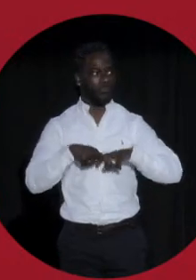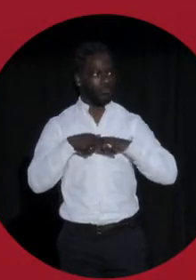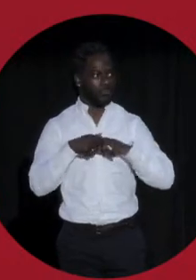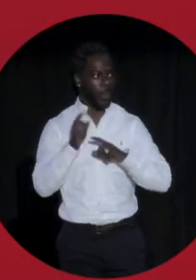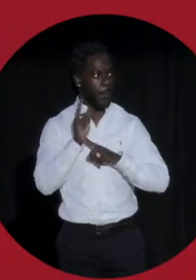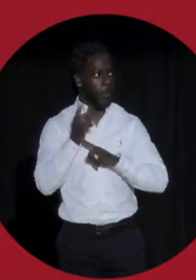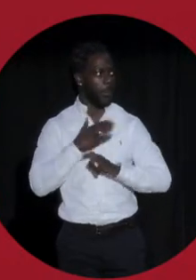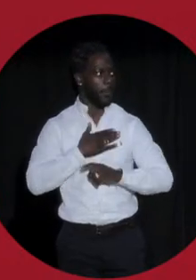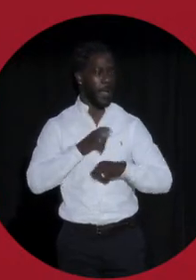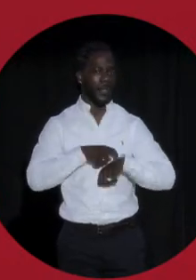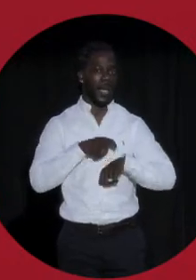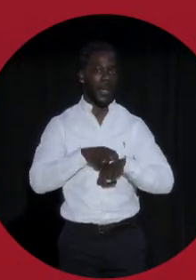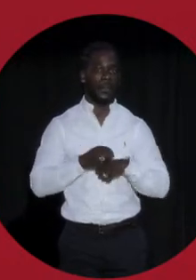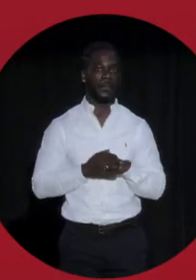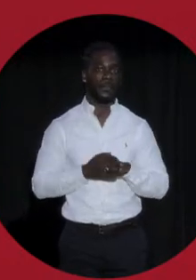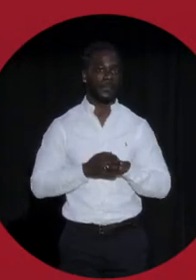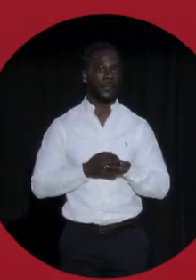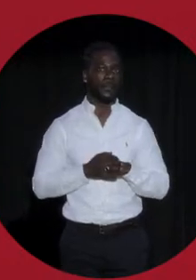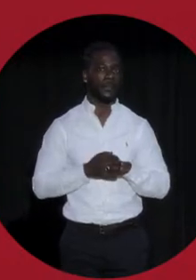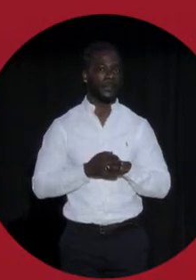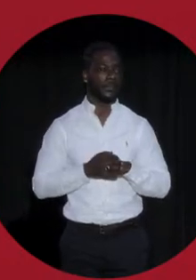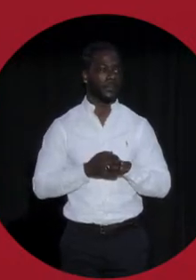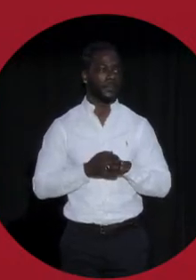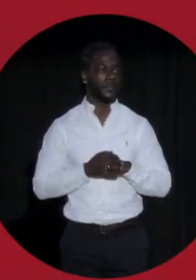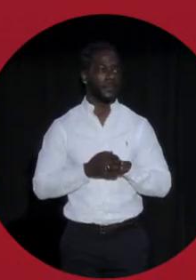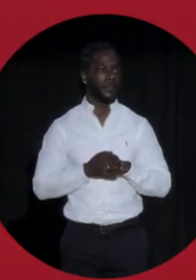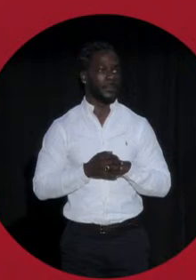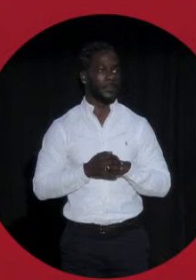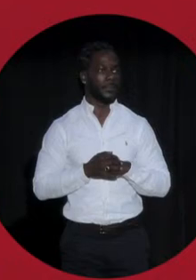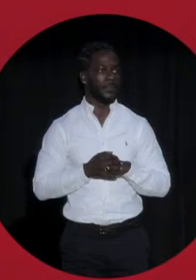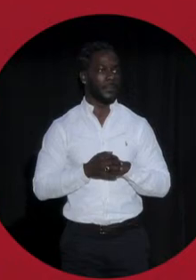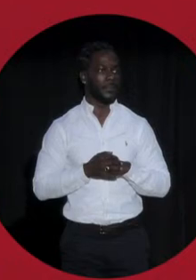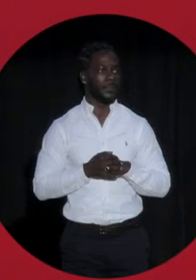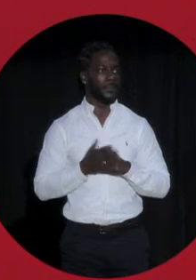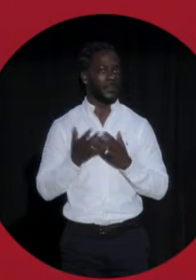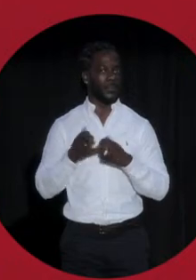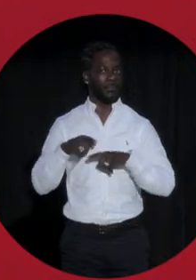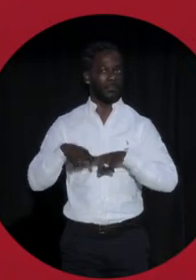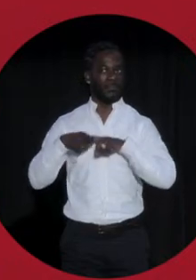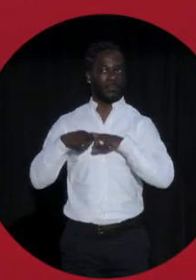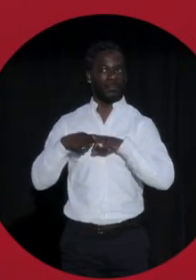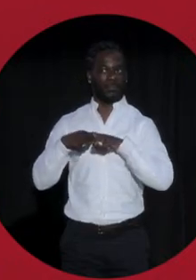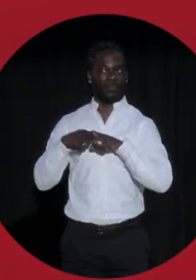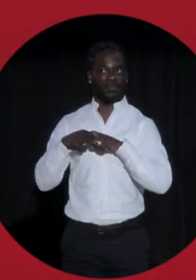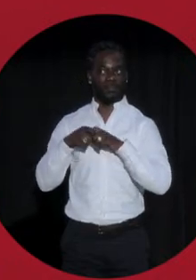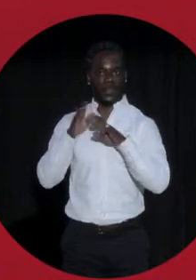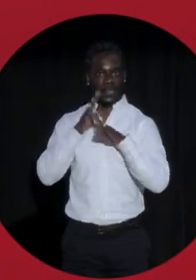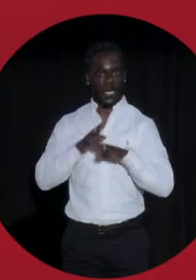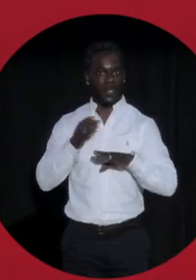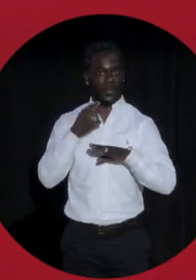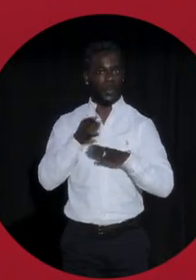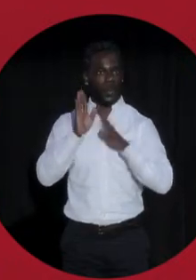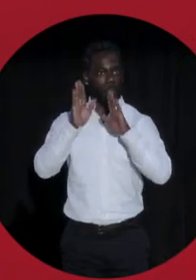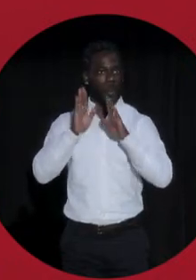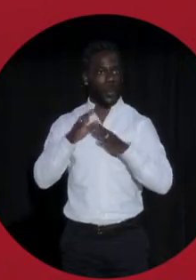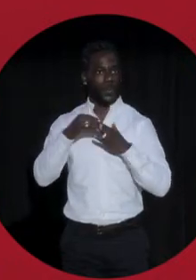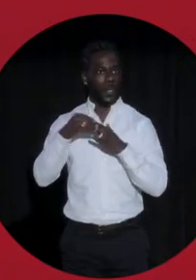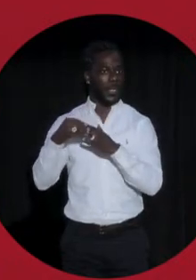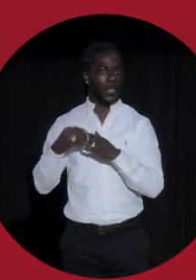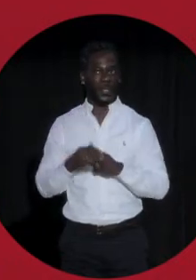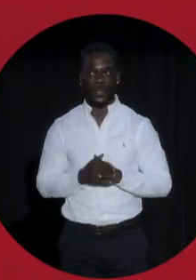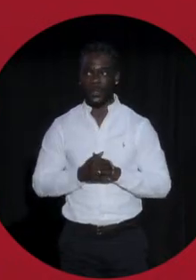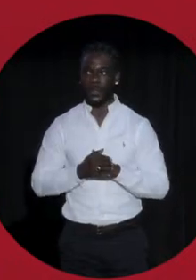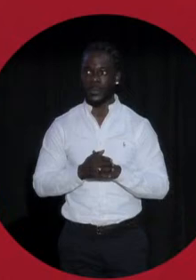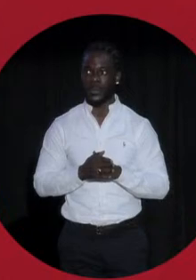time so that we could have a moment of silence for that great leader who the bells have tolled, along with that